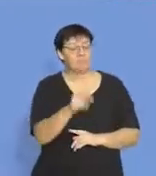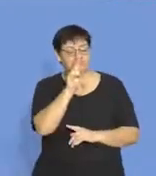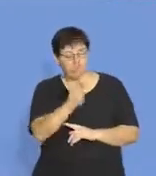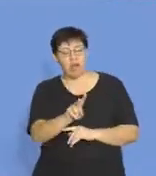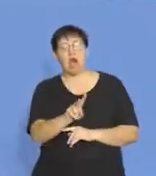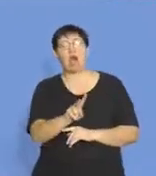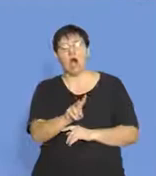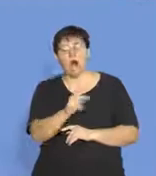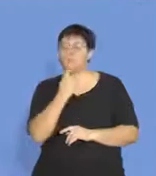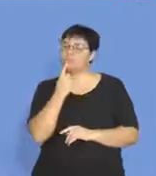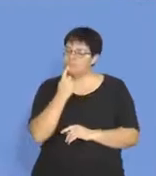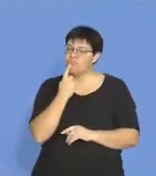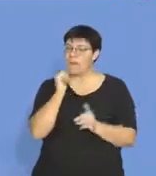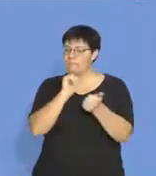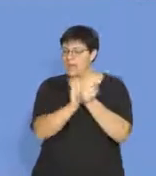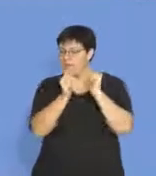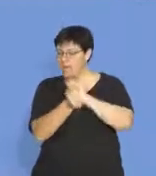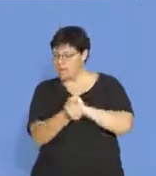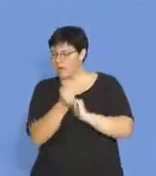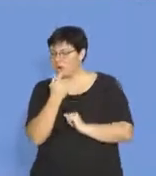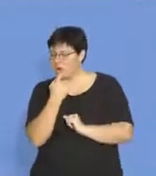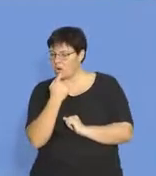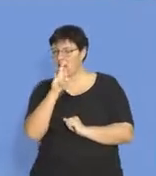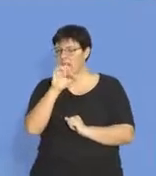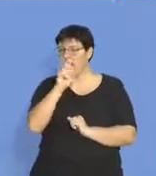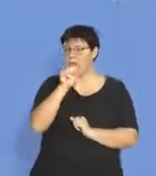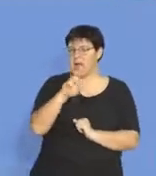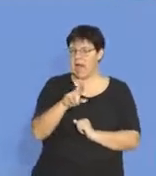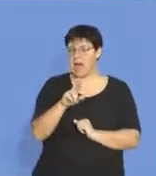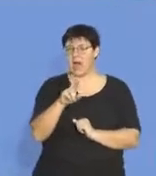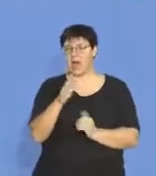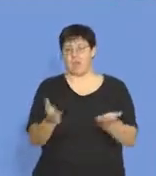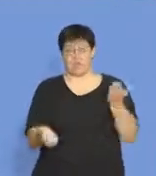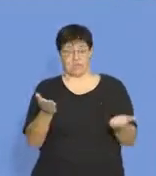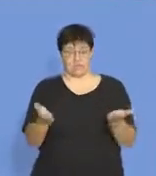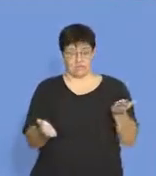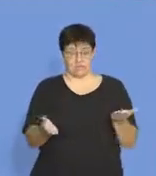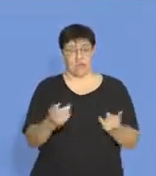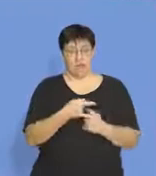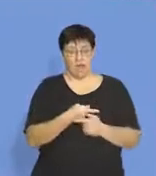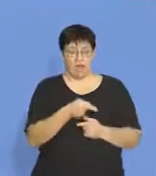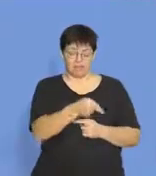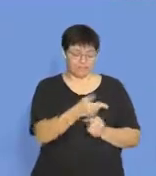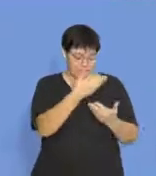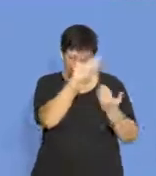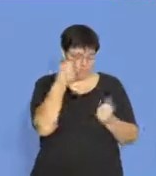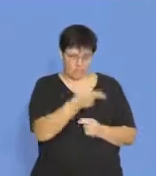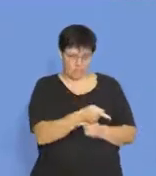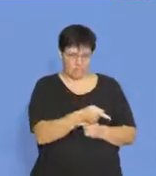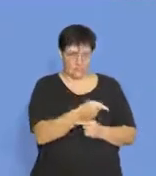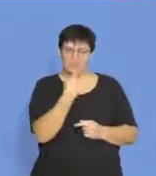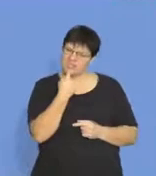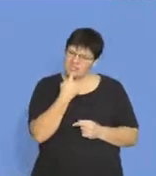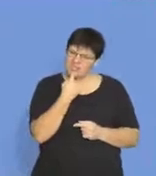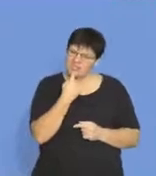this more abstract and more mathematical in terms of a linear equation where we have an unknown and try